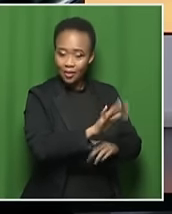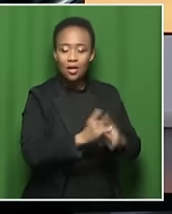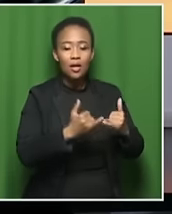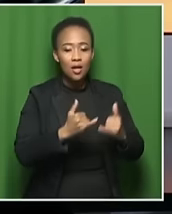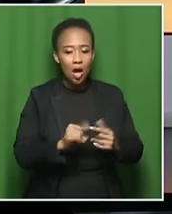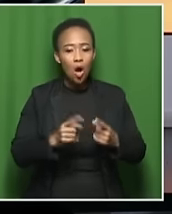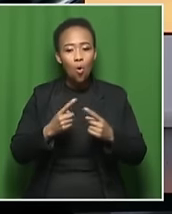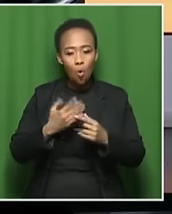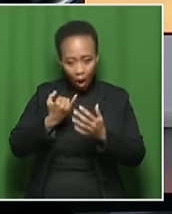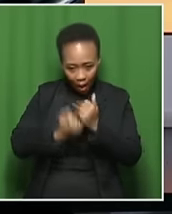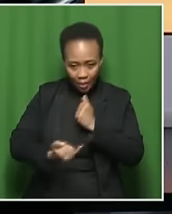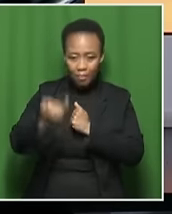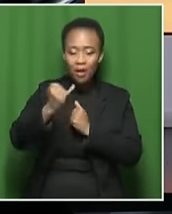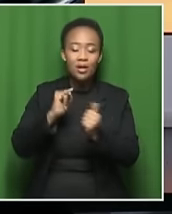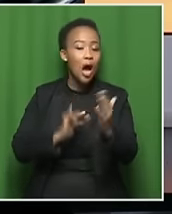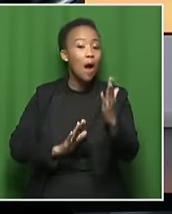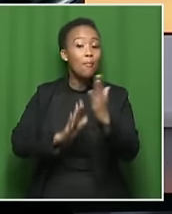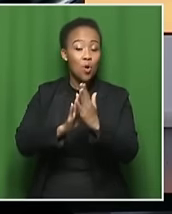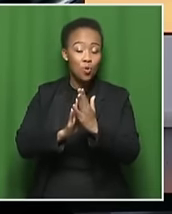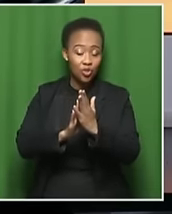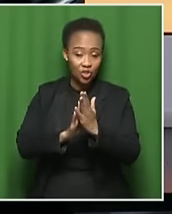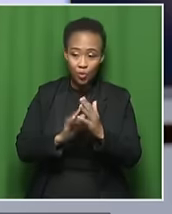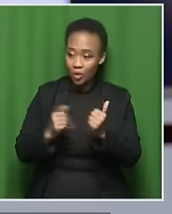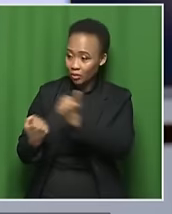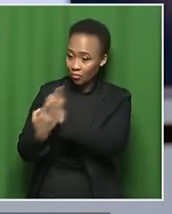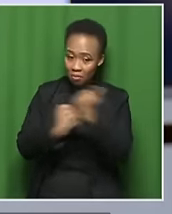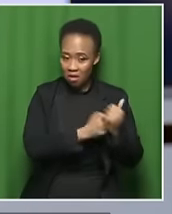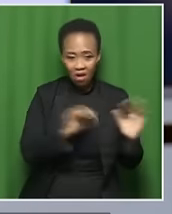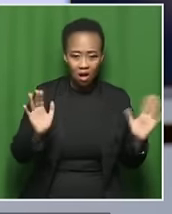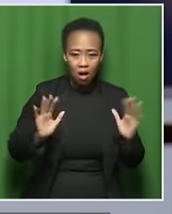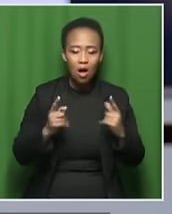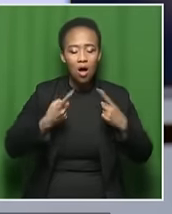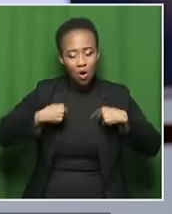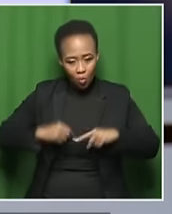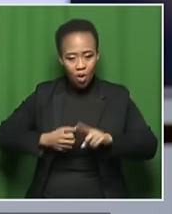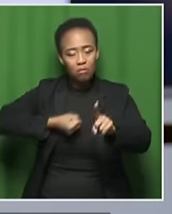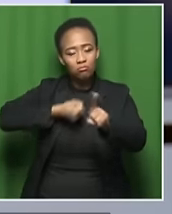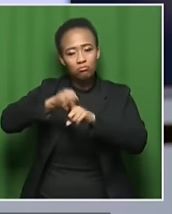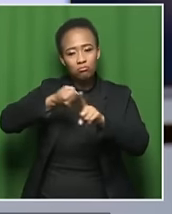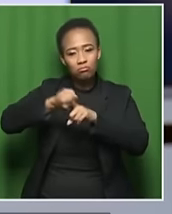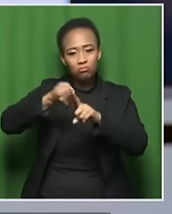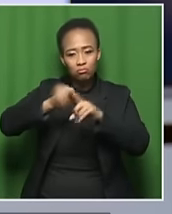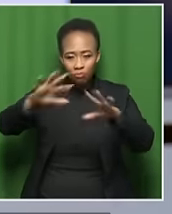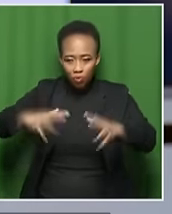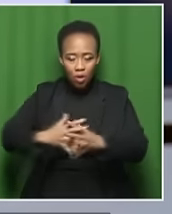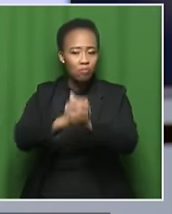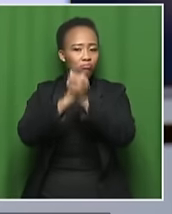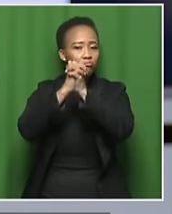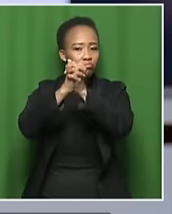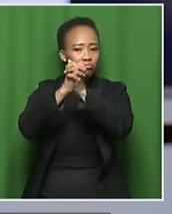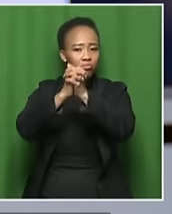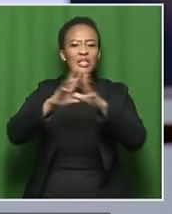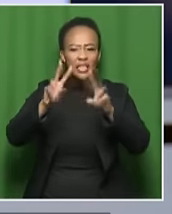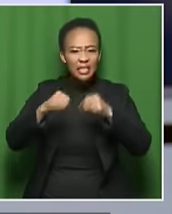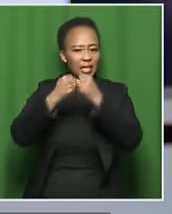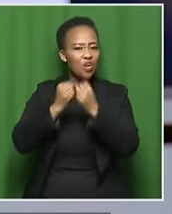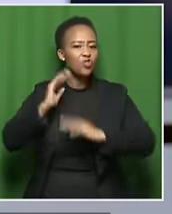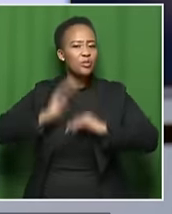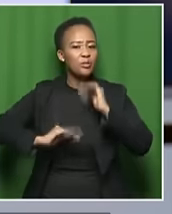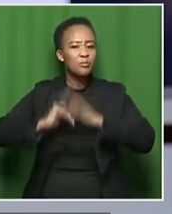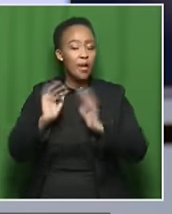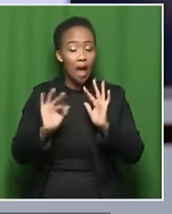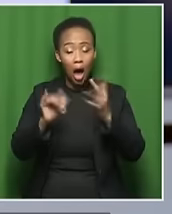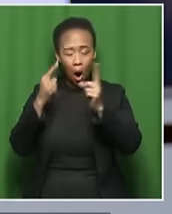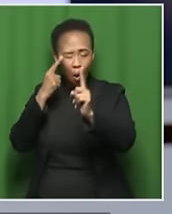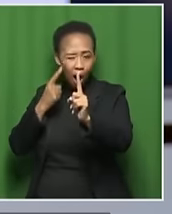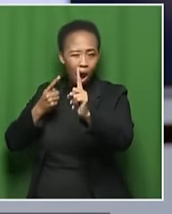approach, and that approach is, how do we persuade? How do we reconcile? How do we nation build? What do we do?